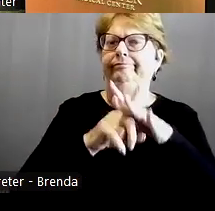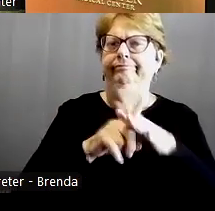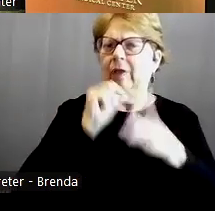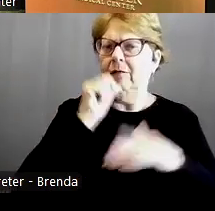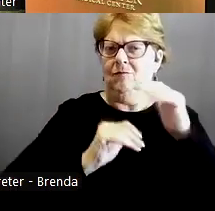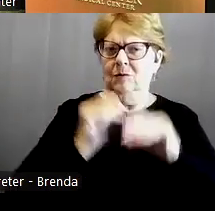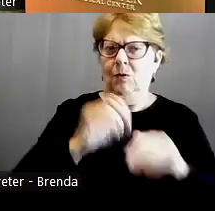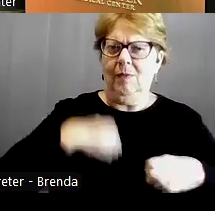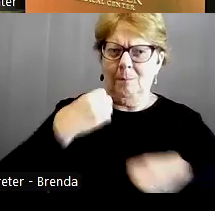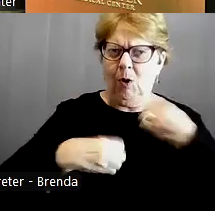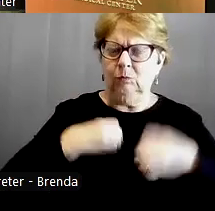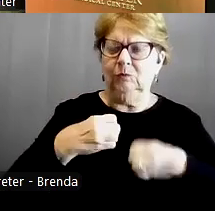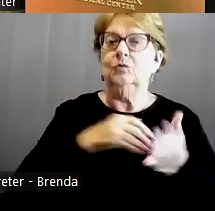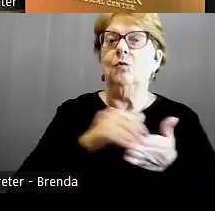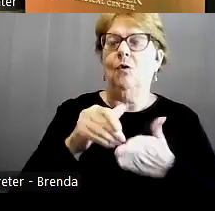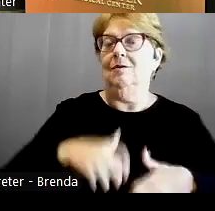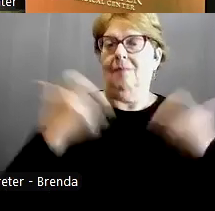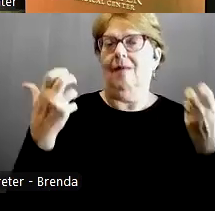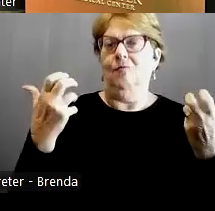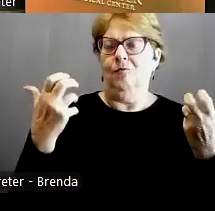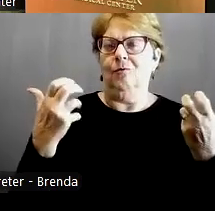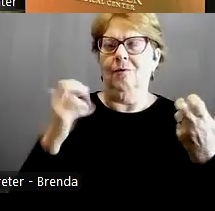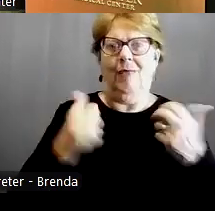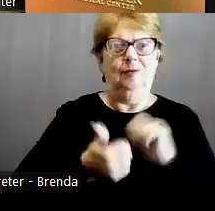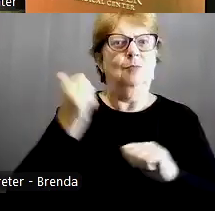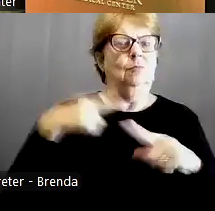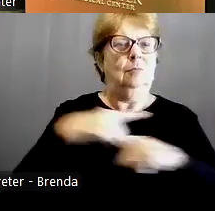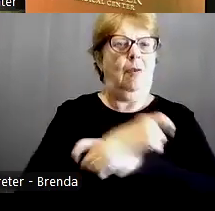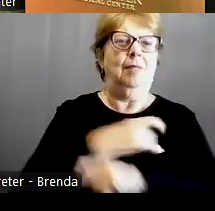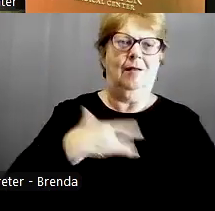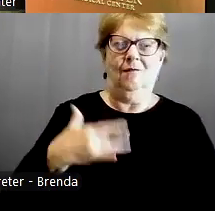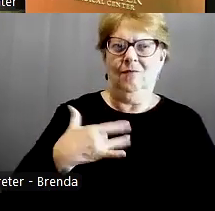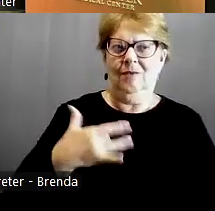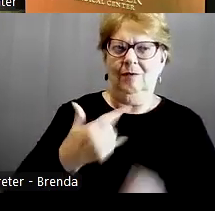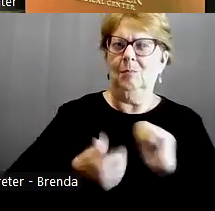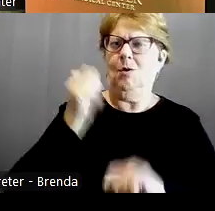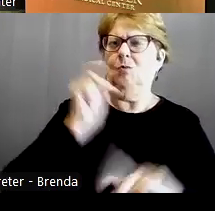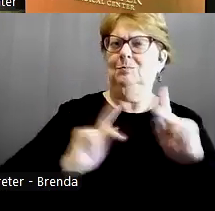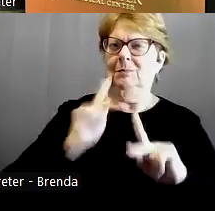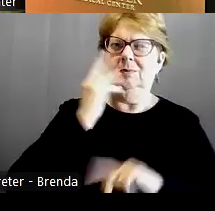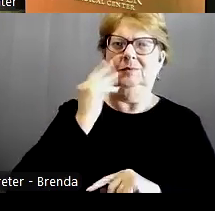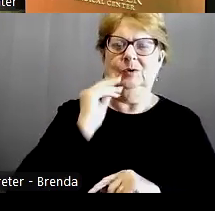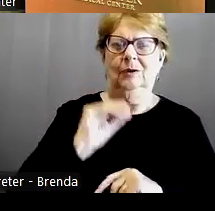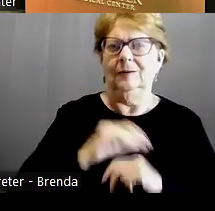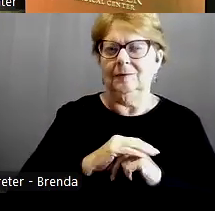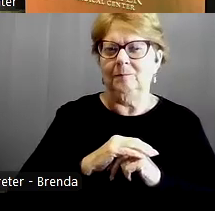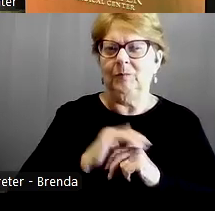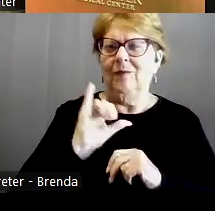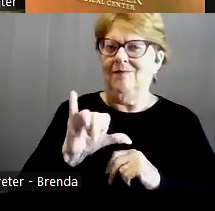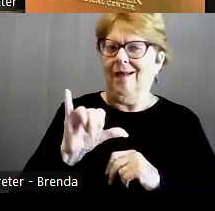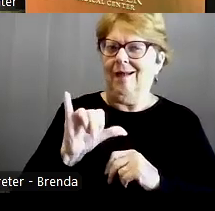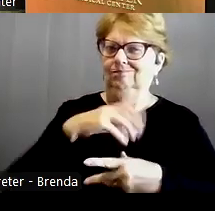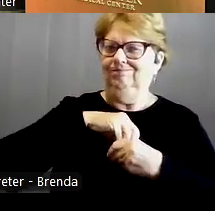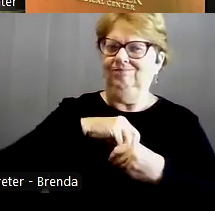emotions, most often anger, which is the most complicated feeling for most people to experience, as it brings with it fears